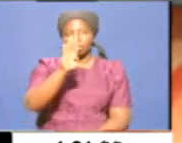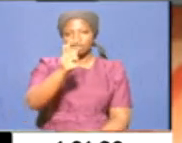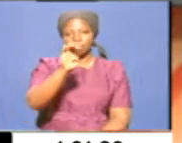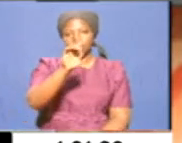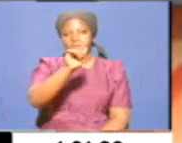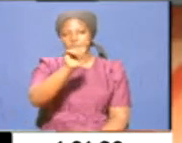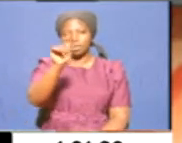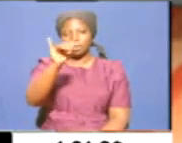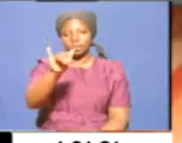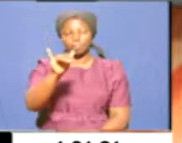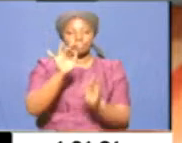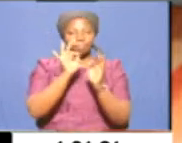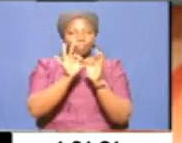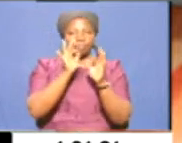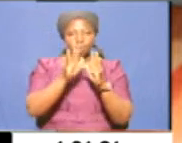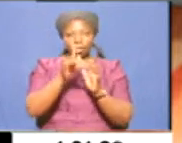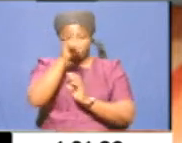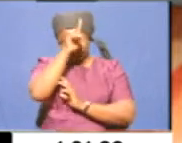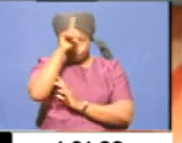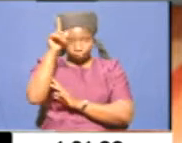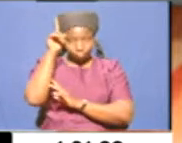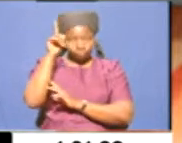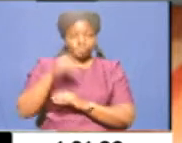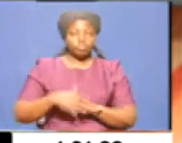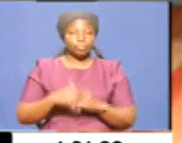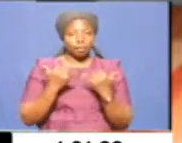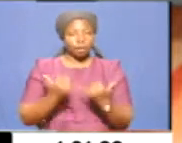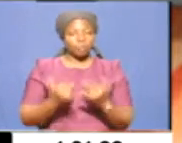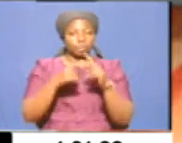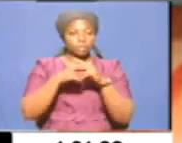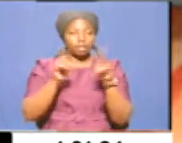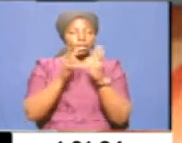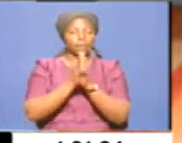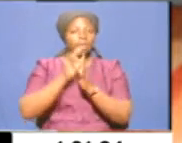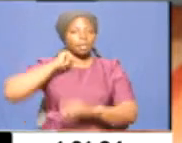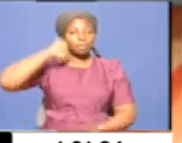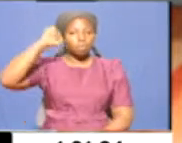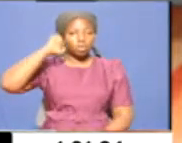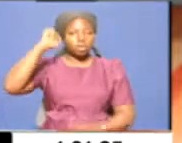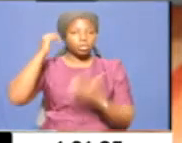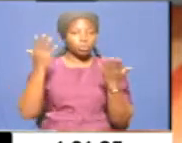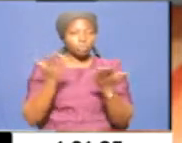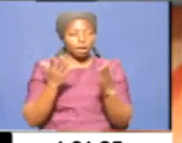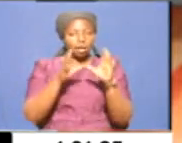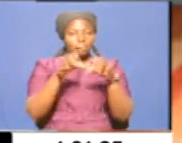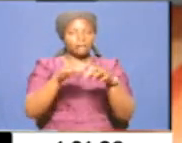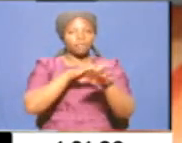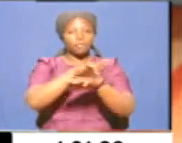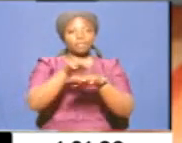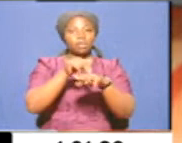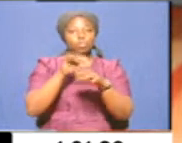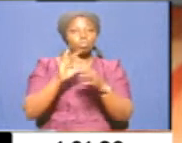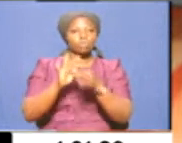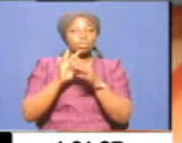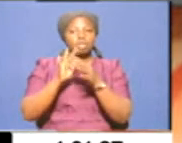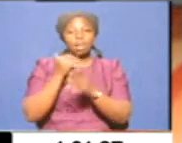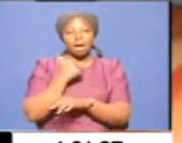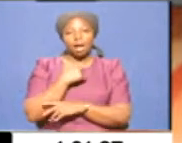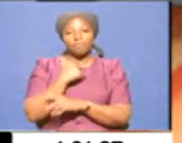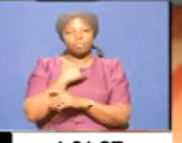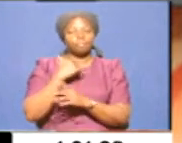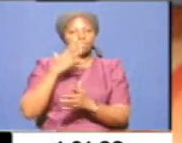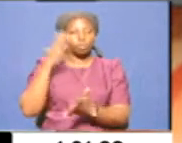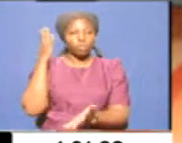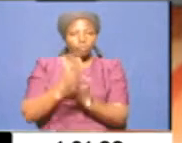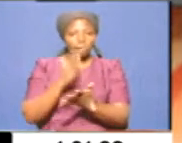language interpretation is Lucy Moura. We start off with matters politics, where the Party of National Unity has ratified a memorandum